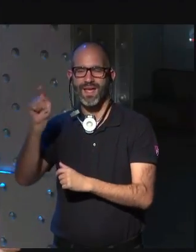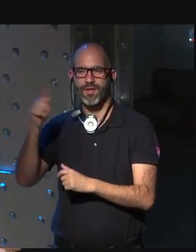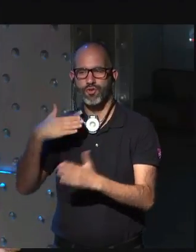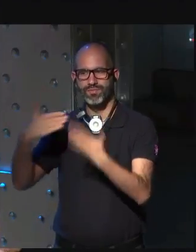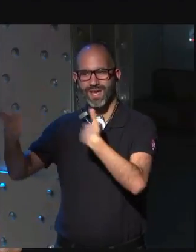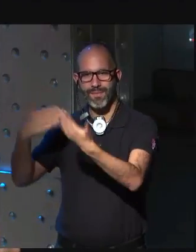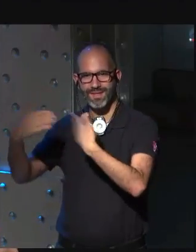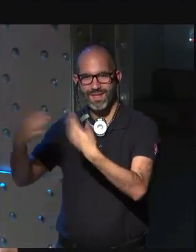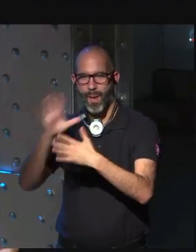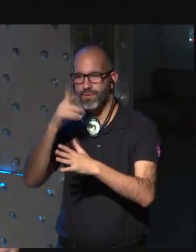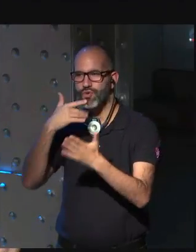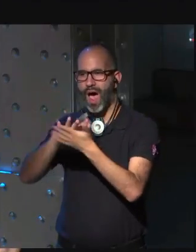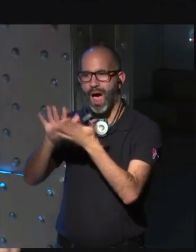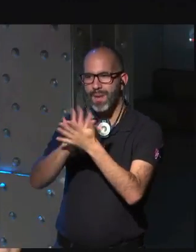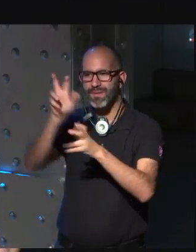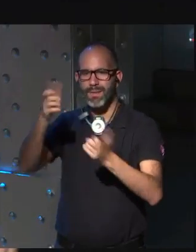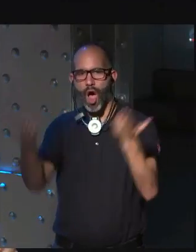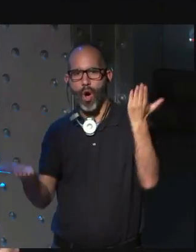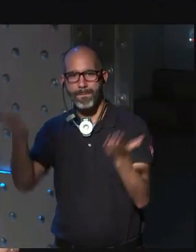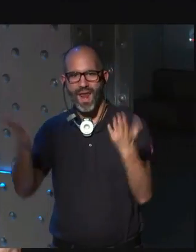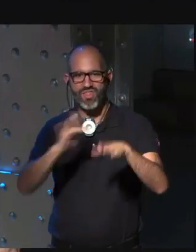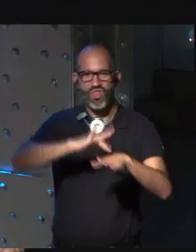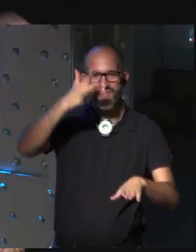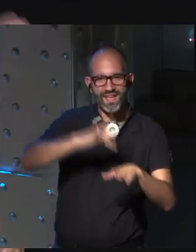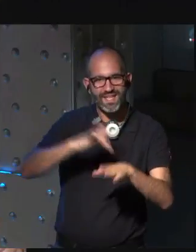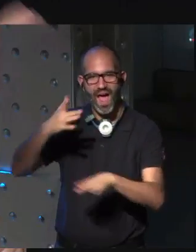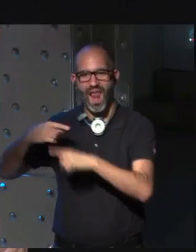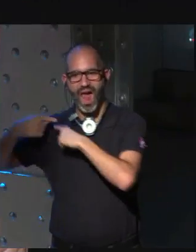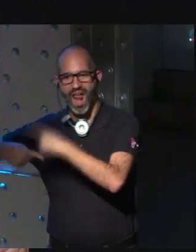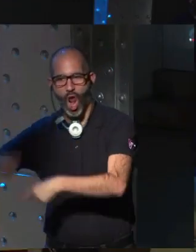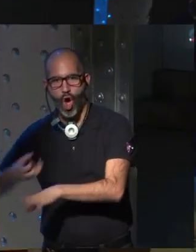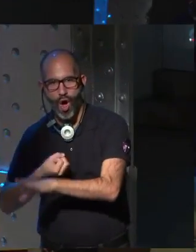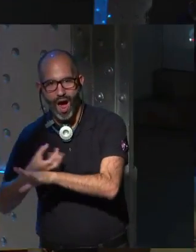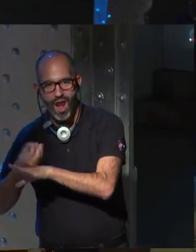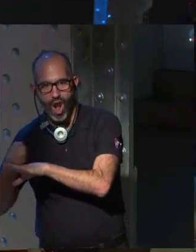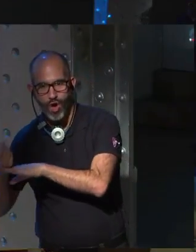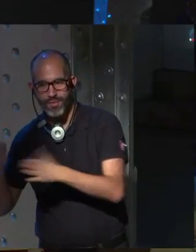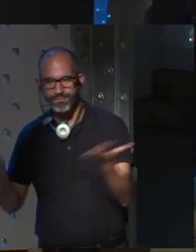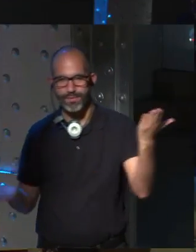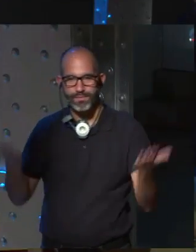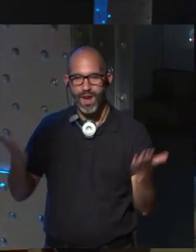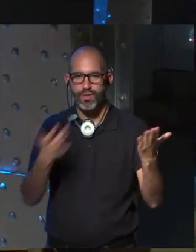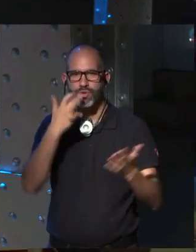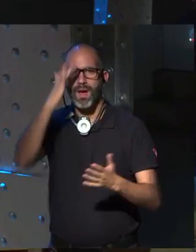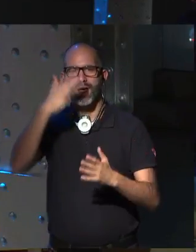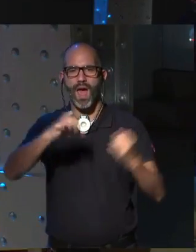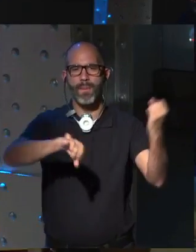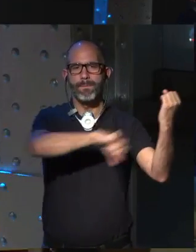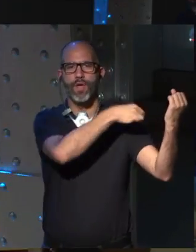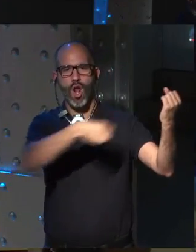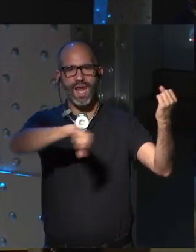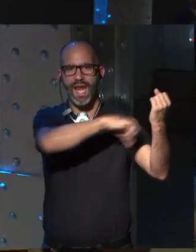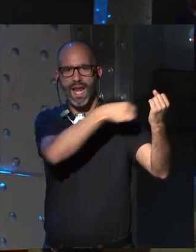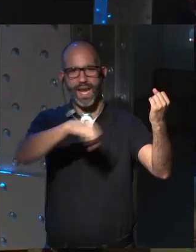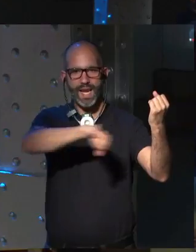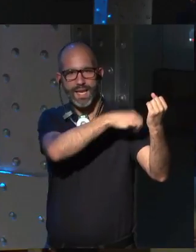digital thing, and he said, you know, if you sit right in front of a violin, it has a lot of bite to it. It really jumps out at you.